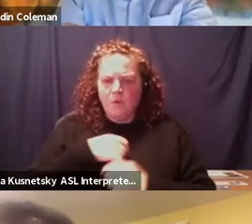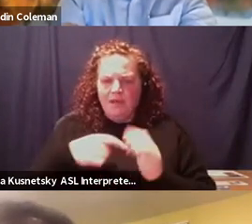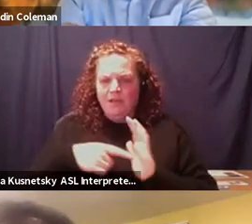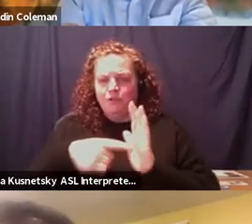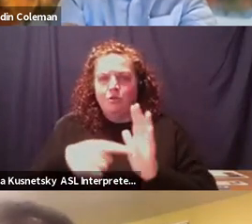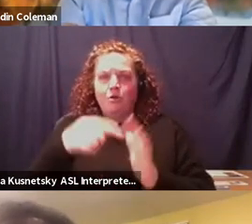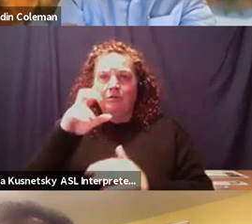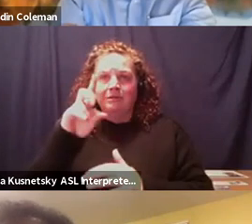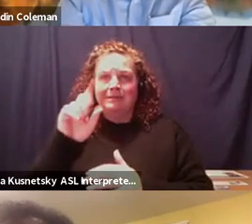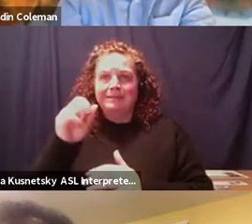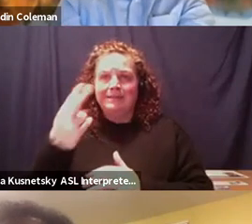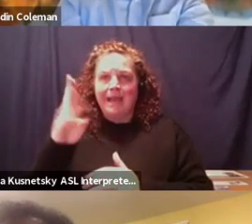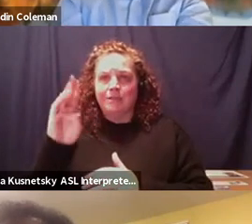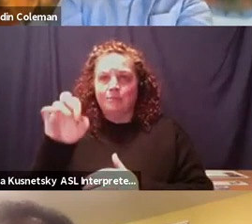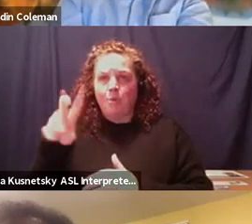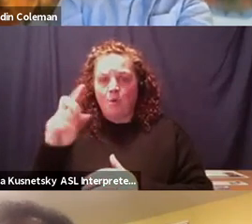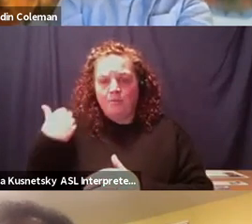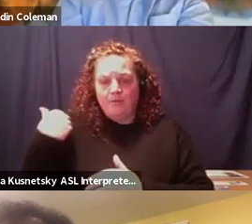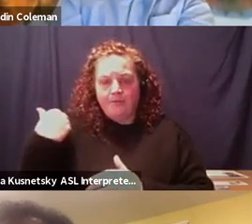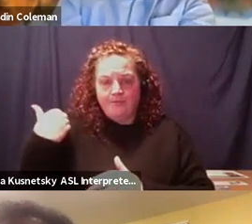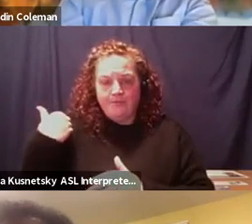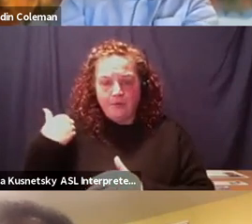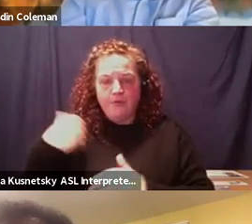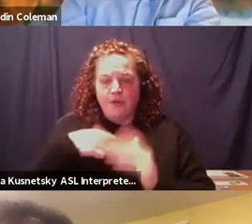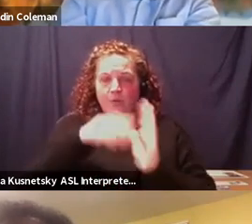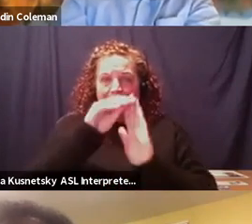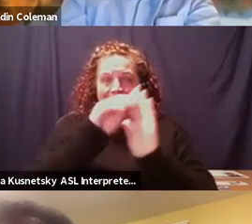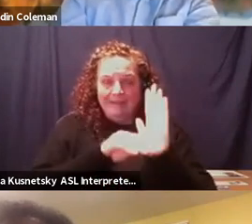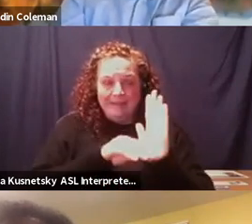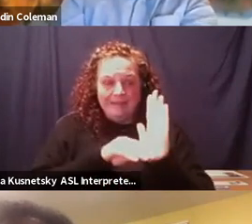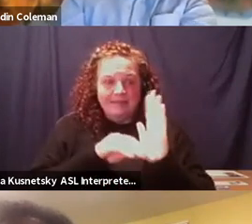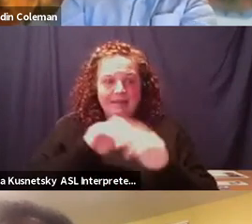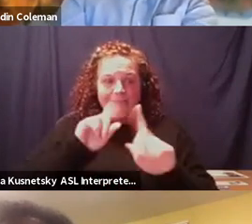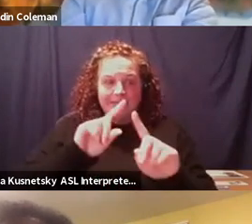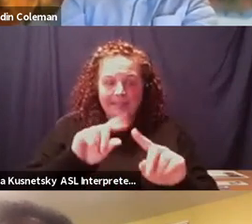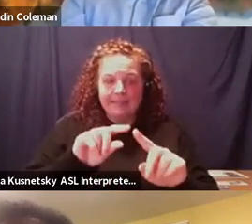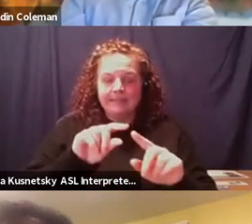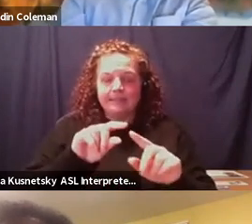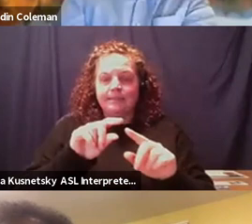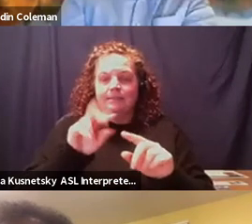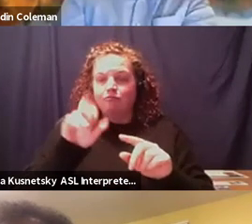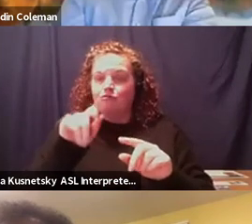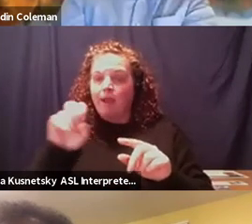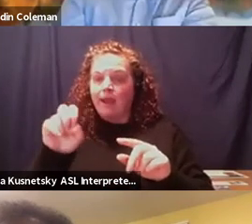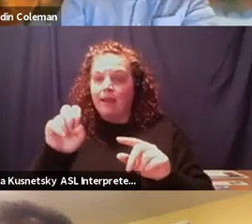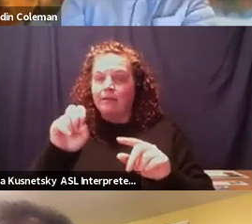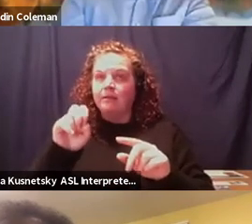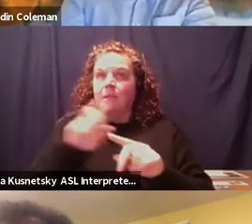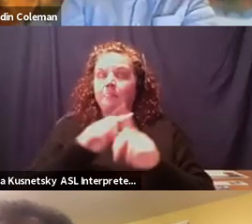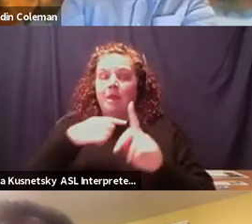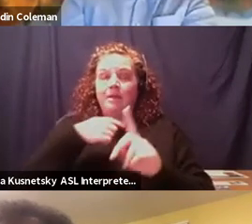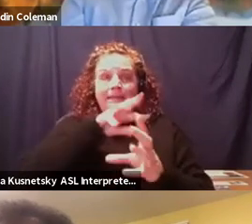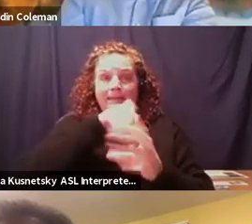this is available on the dashboard where we list the daily attendance rate as well as the engagement rate online. And we're at about 90% attendance,